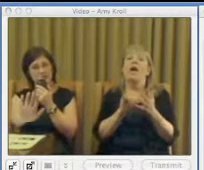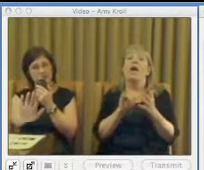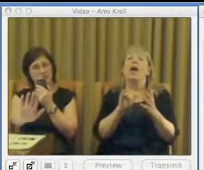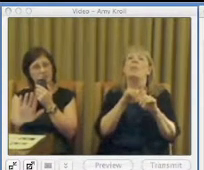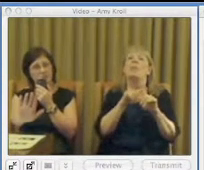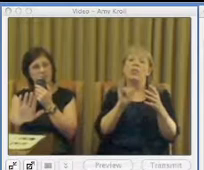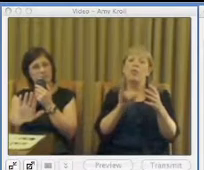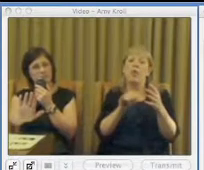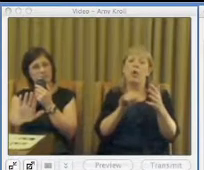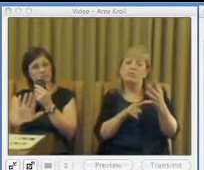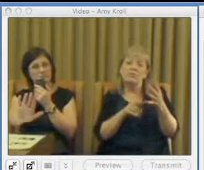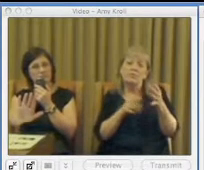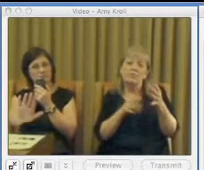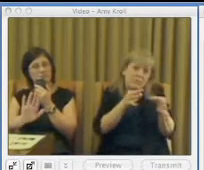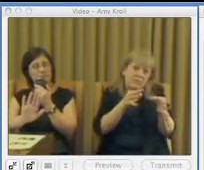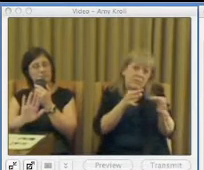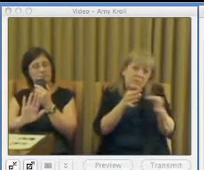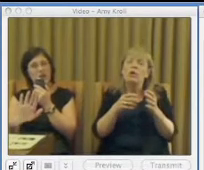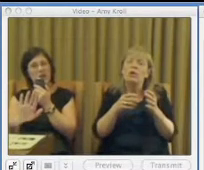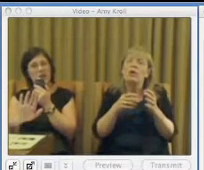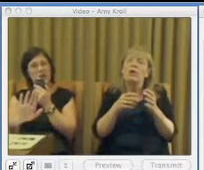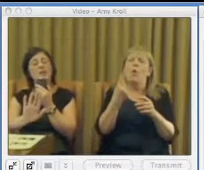were equated with distance,